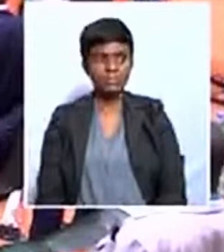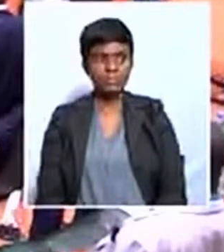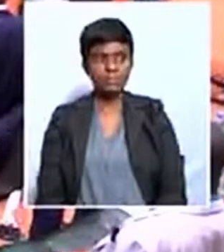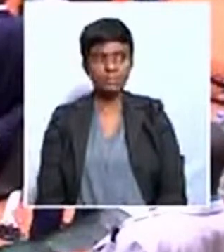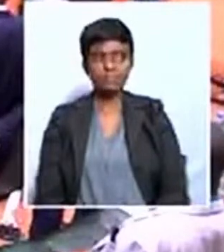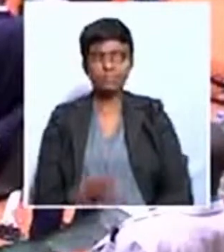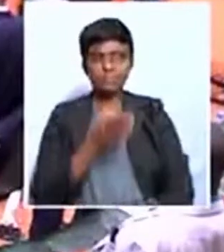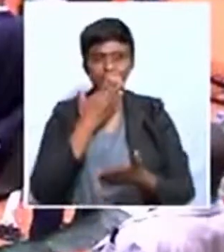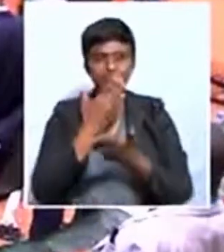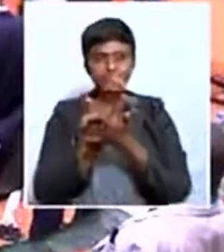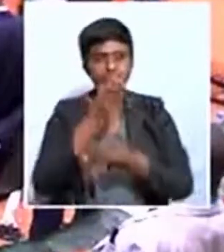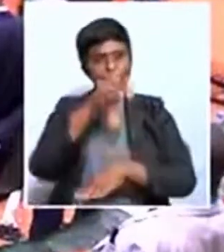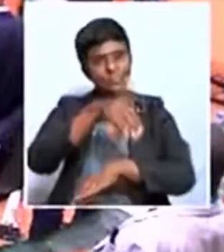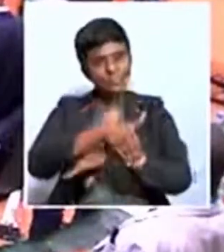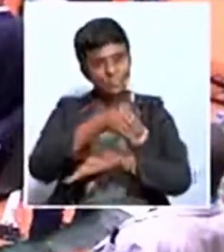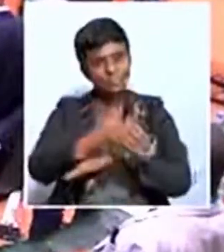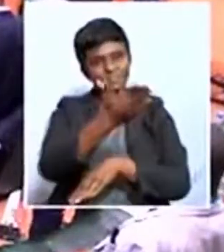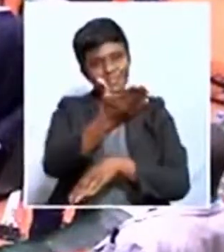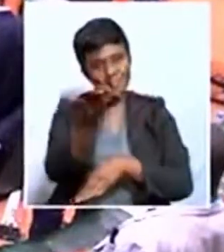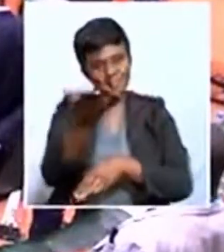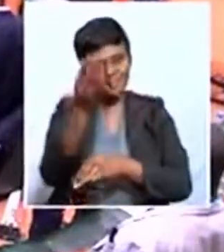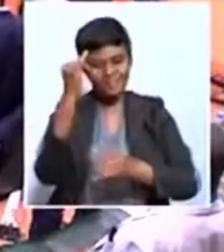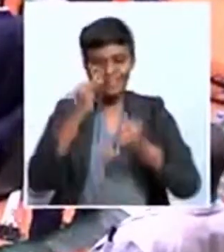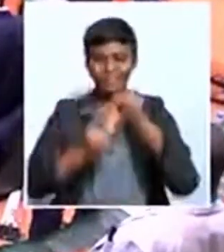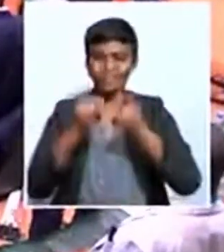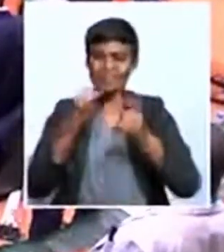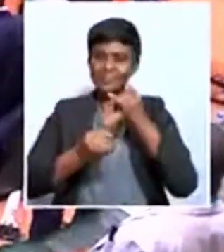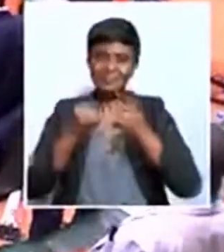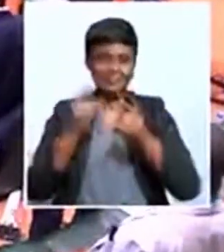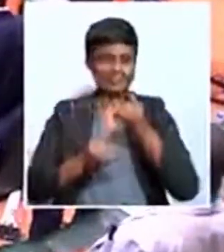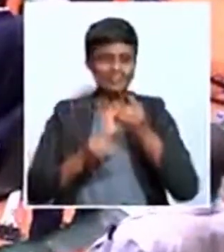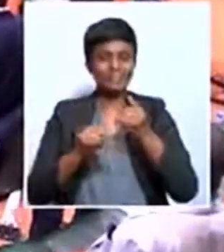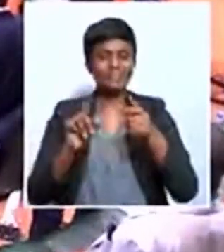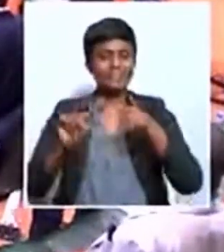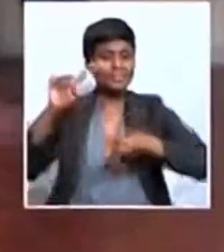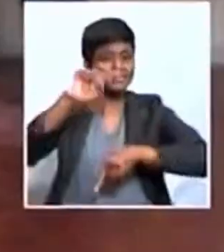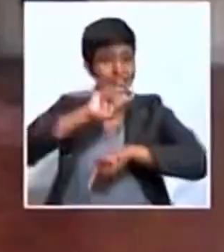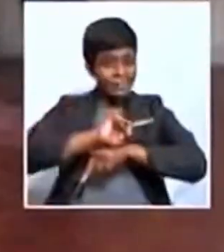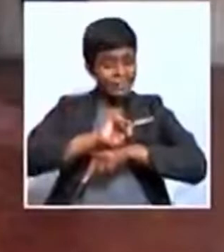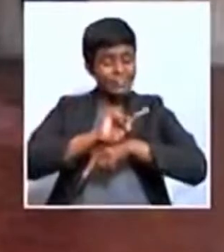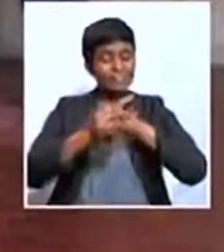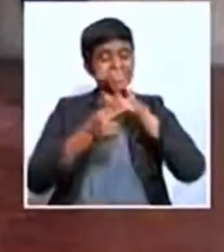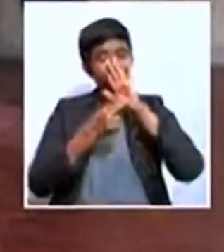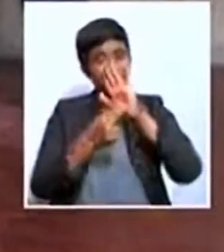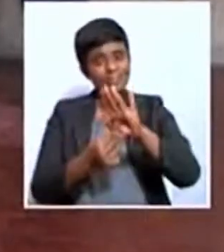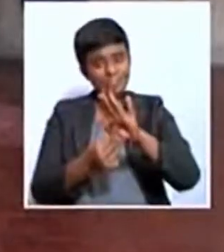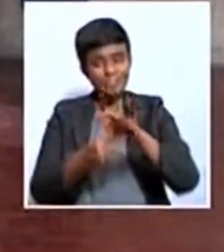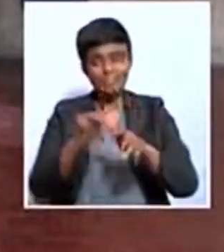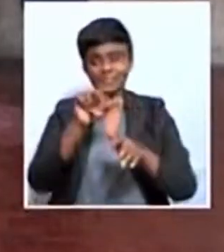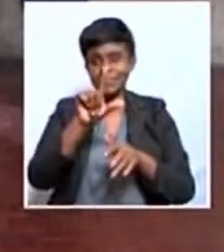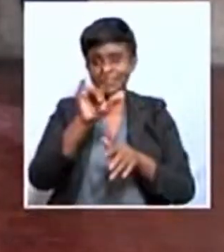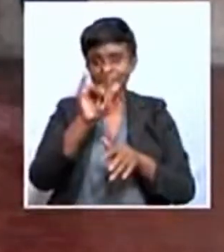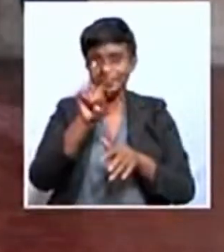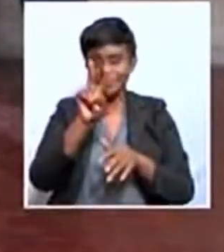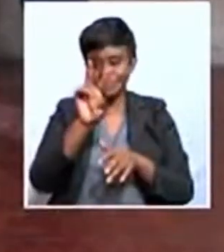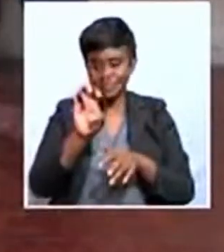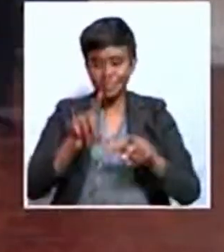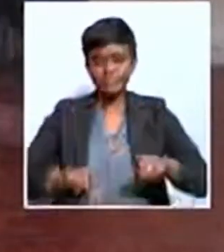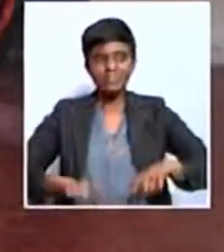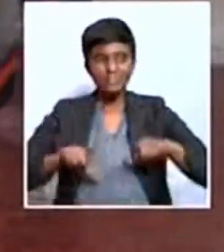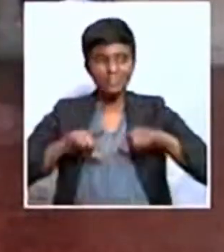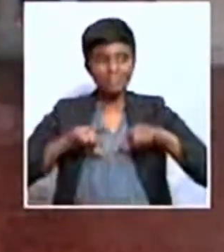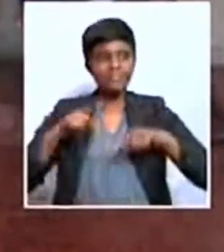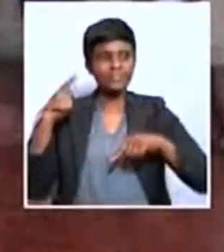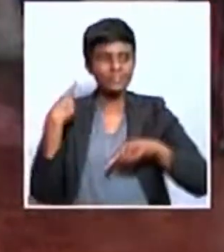Good evening. There you have it. That note brings us to the end of today's live parliamentary proceedings. Today, Tuesday,